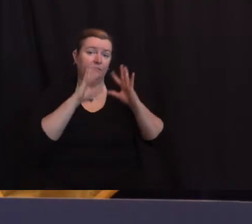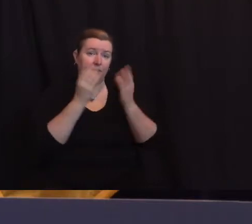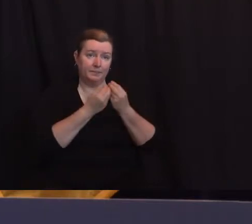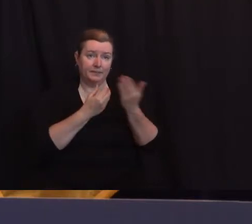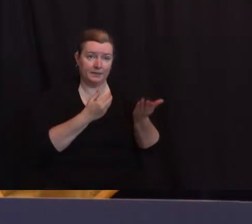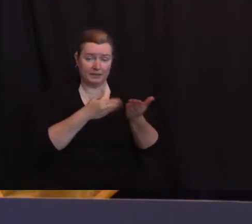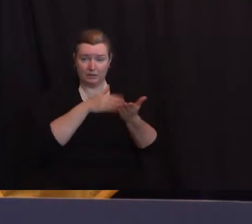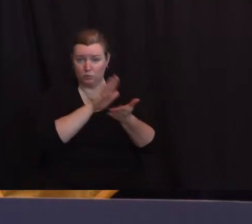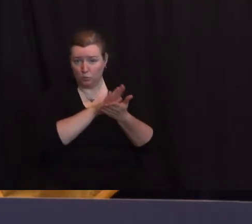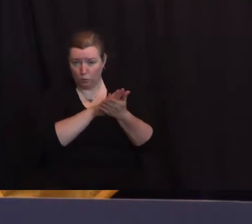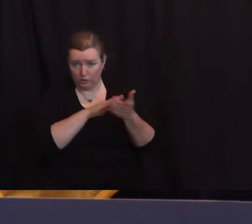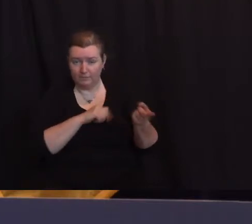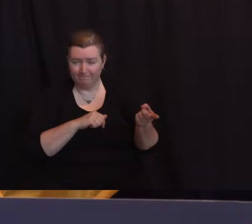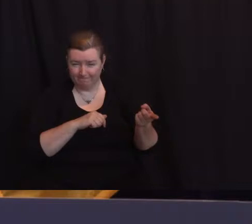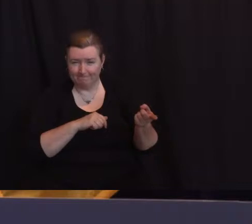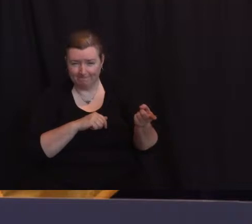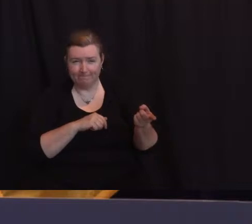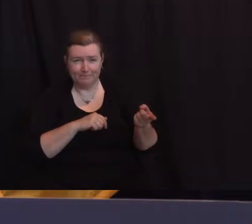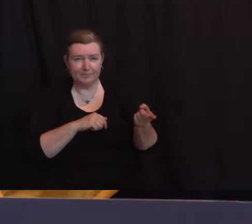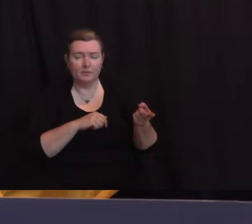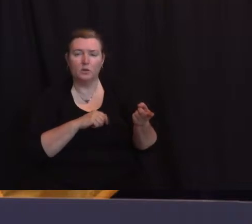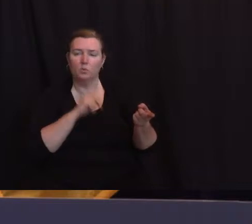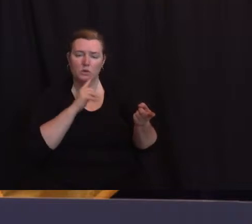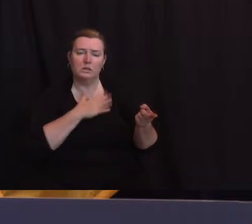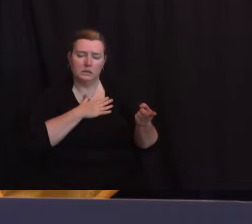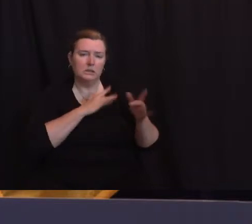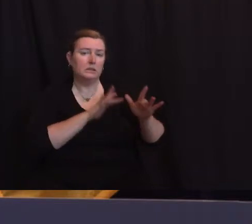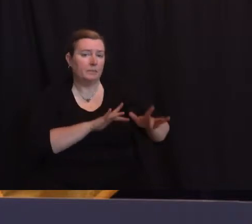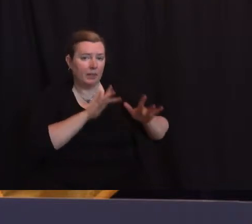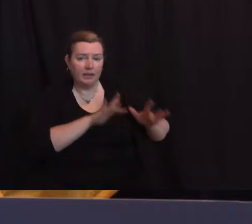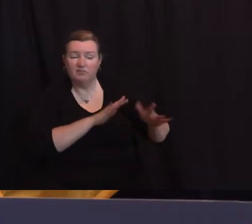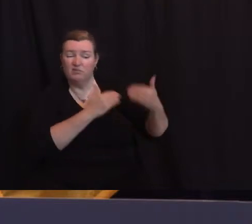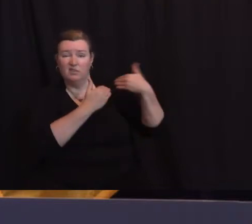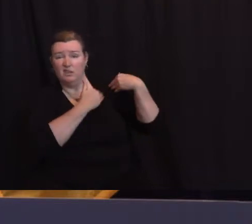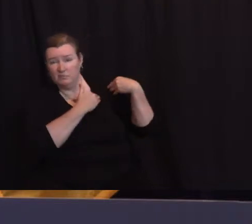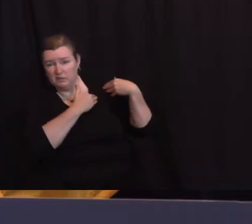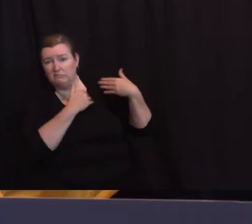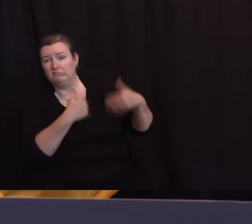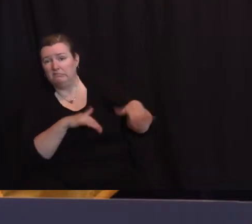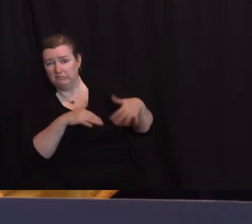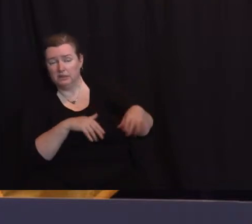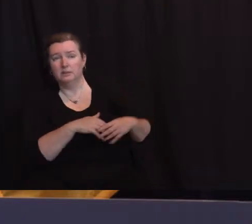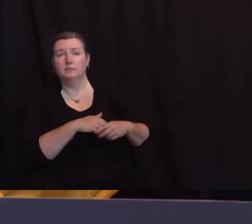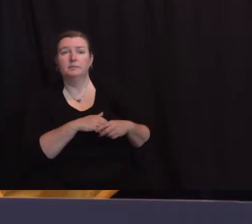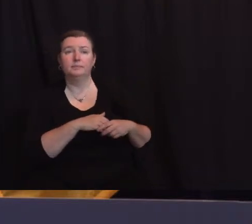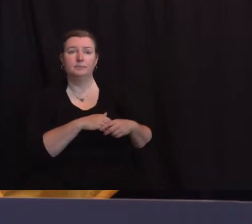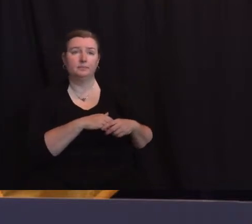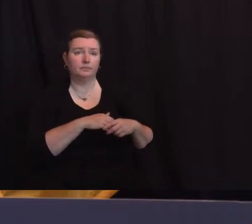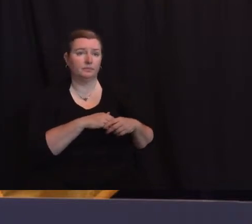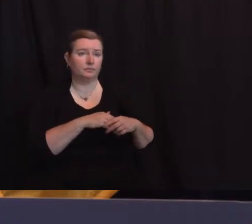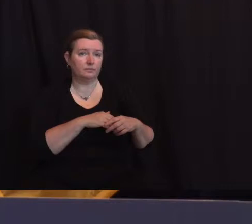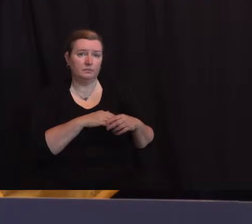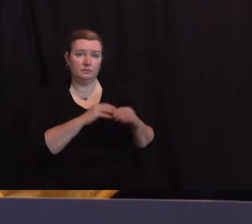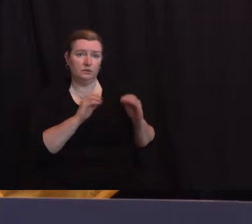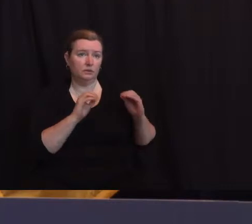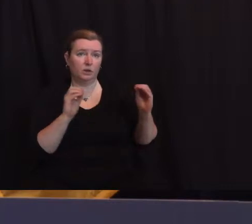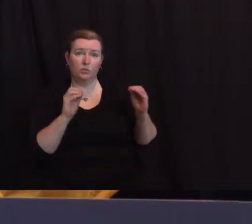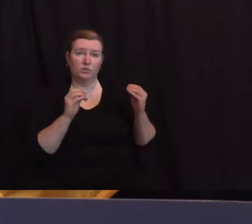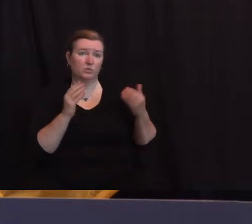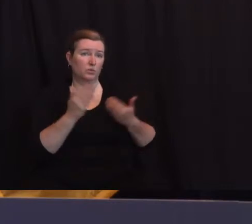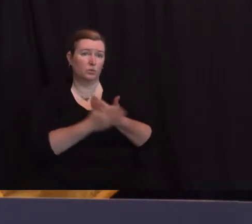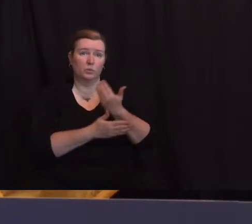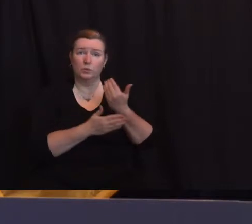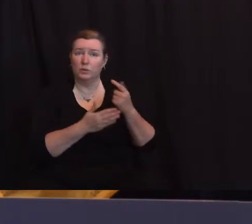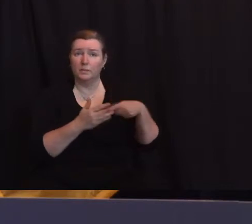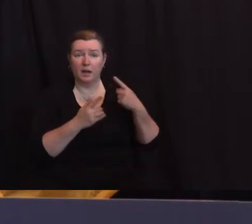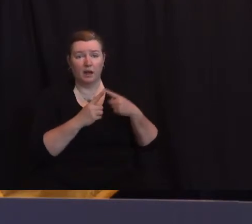setting and the burden that they have had to deal with. No news yet, as we normally don't on bills that we haven't made a call